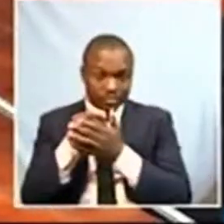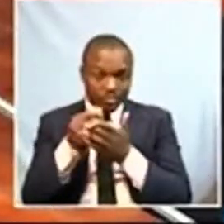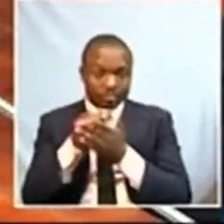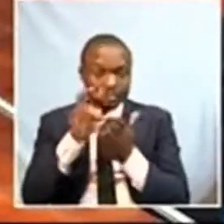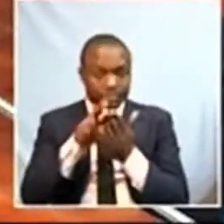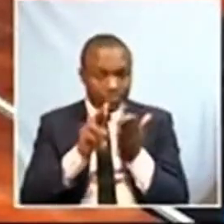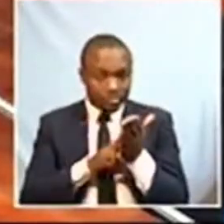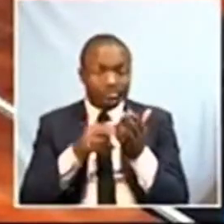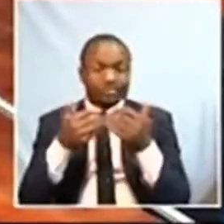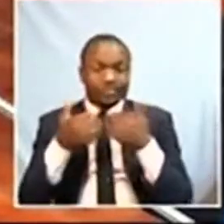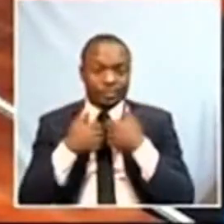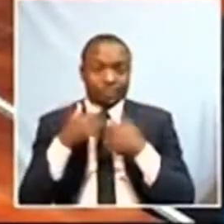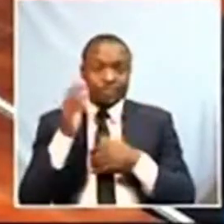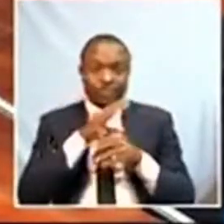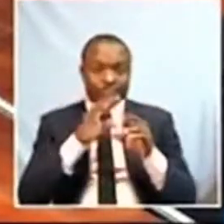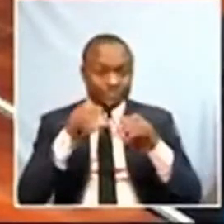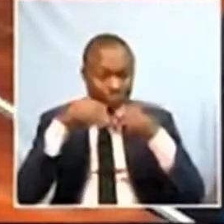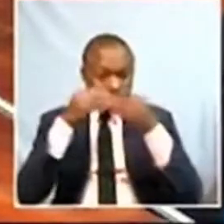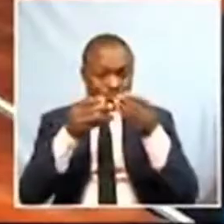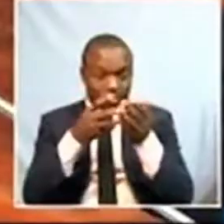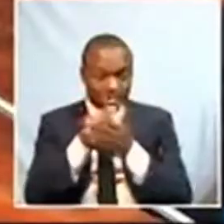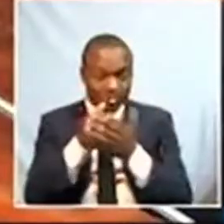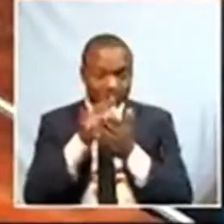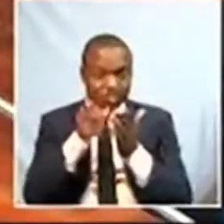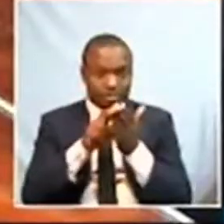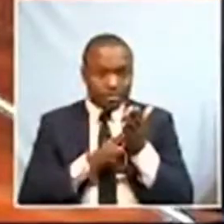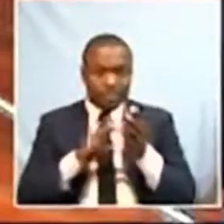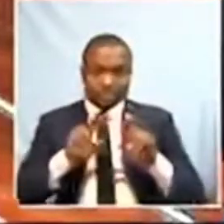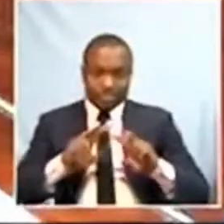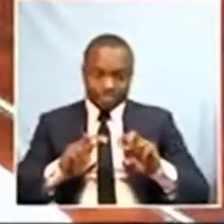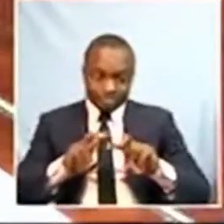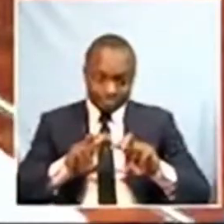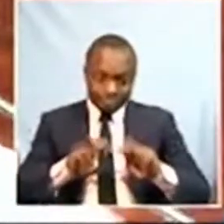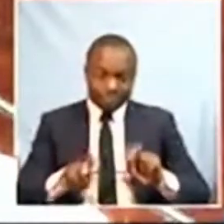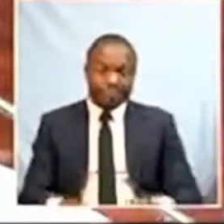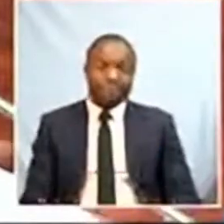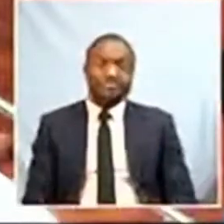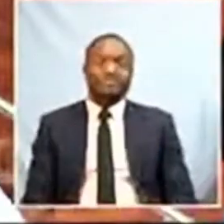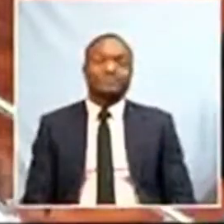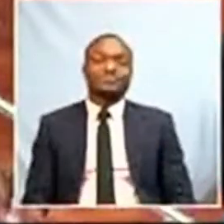and have since availed the financial records for verification.